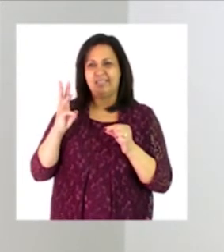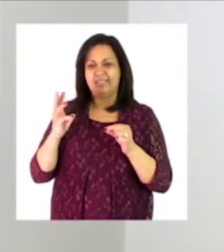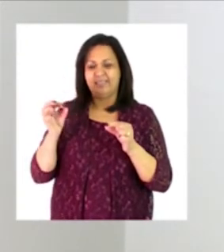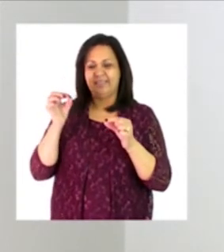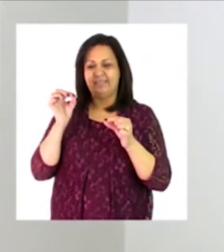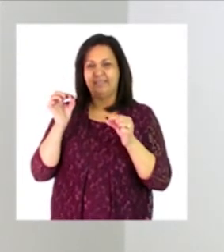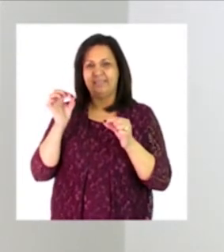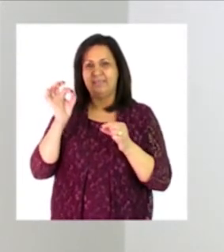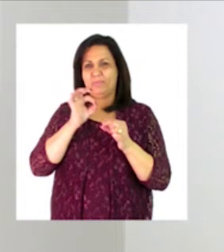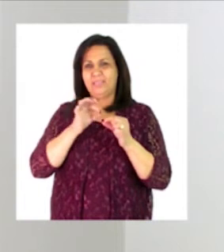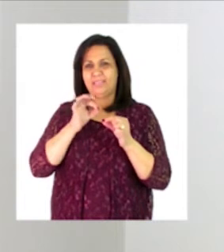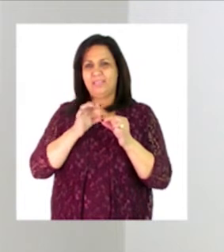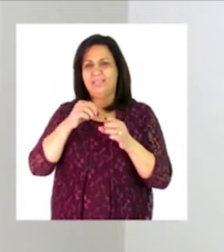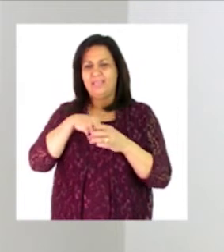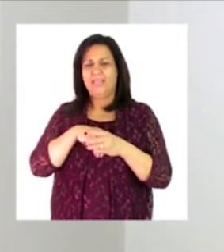the shoelace.